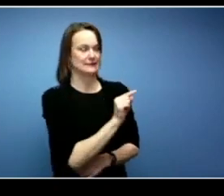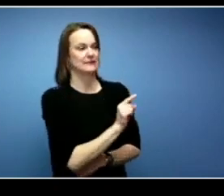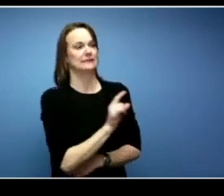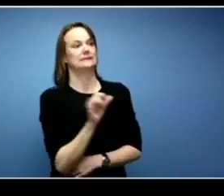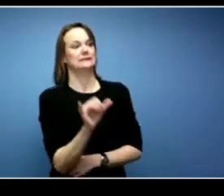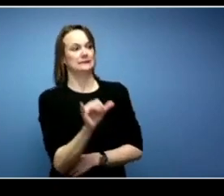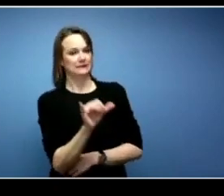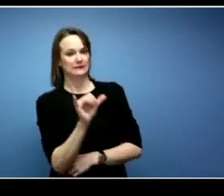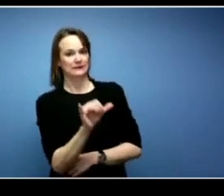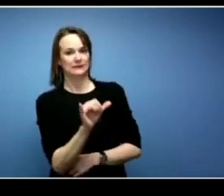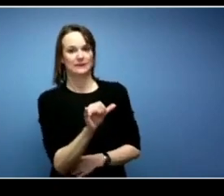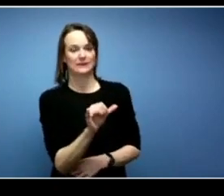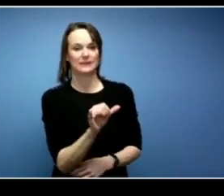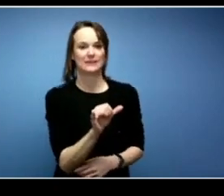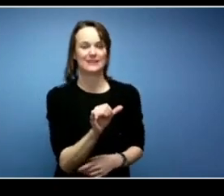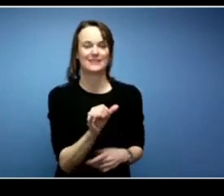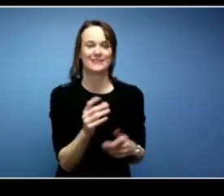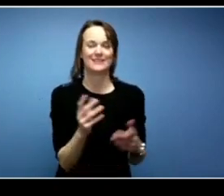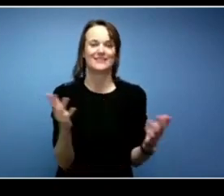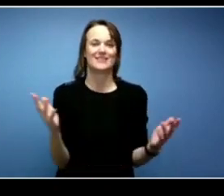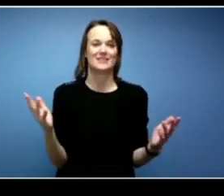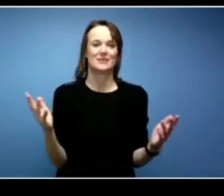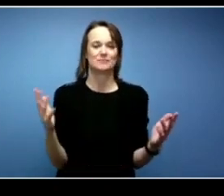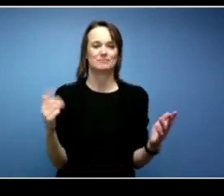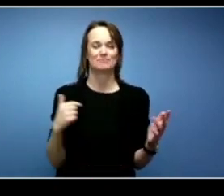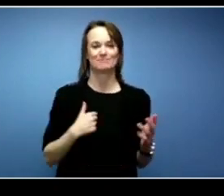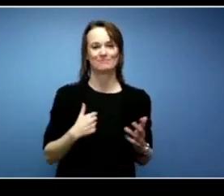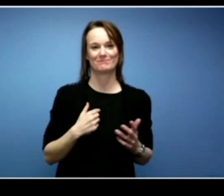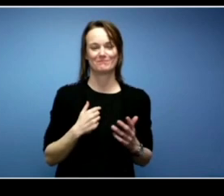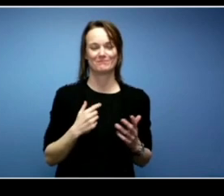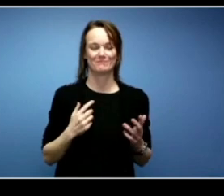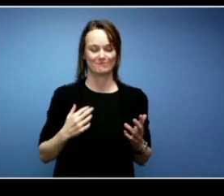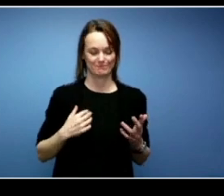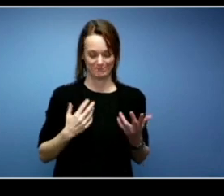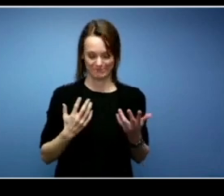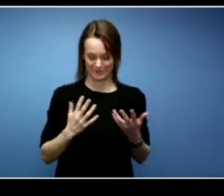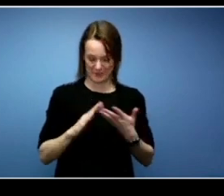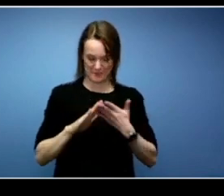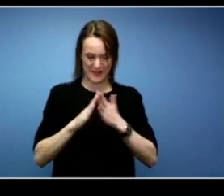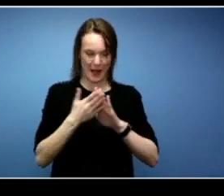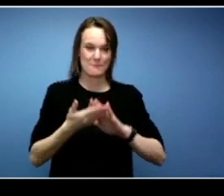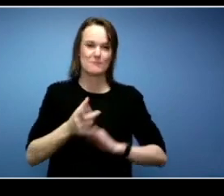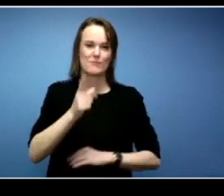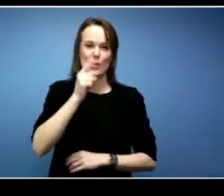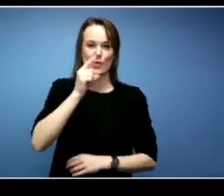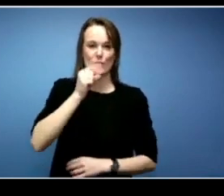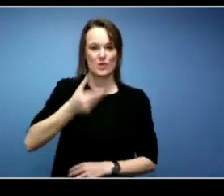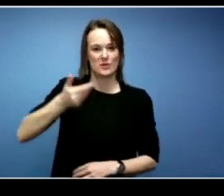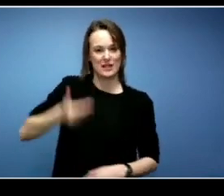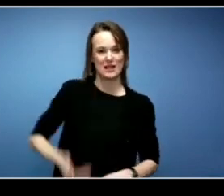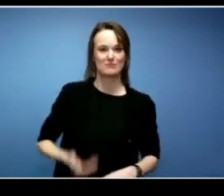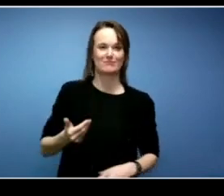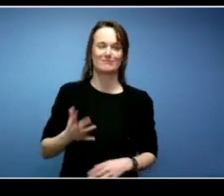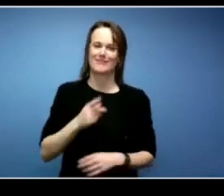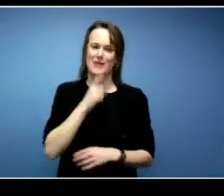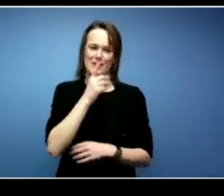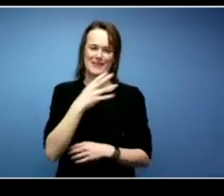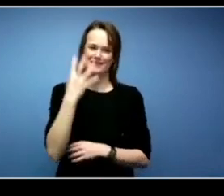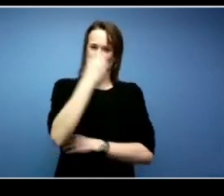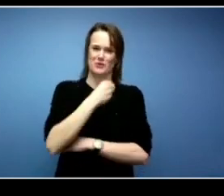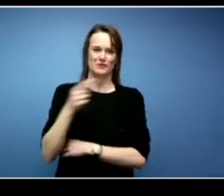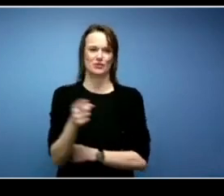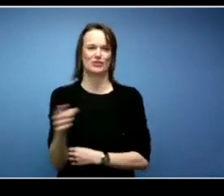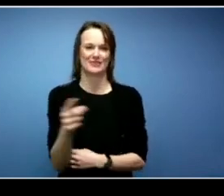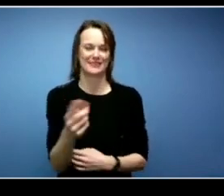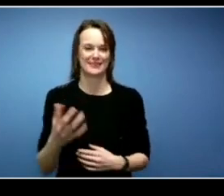very beautiful exploration of who I am as an adult. So I didn't really understand